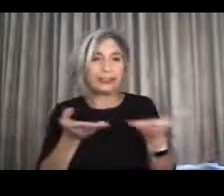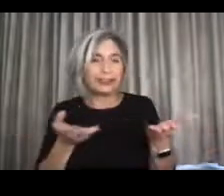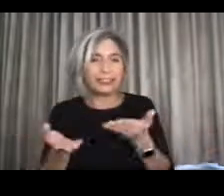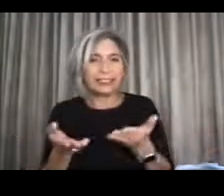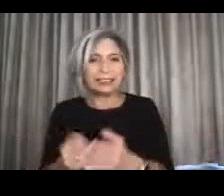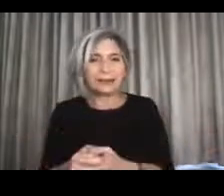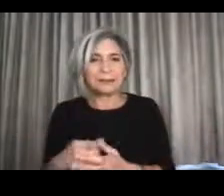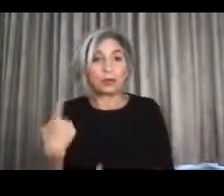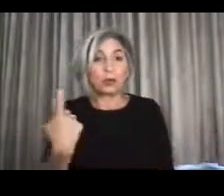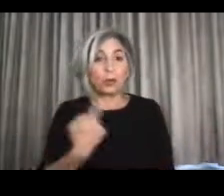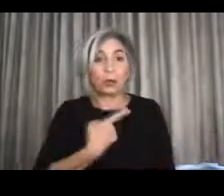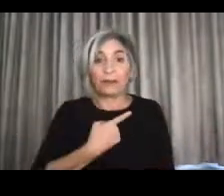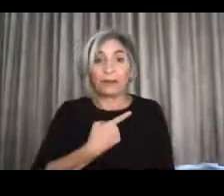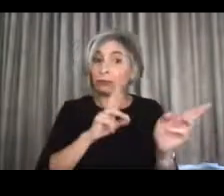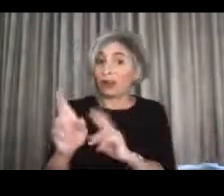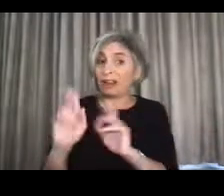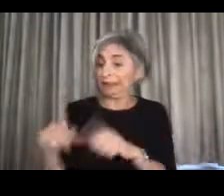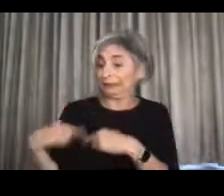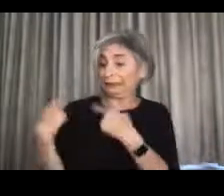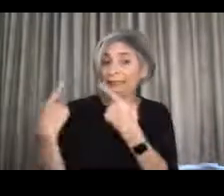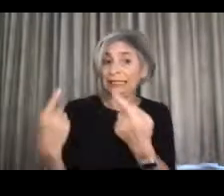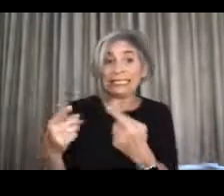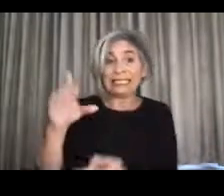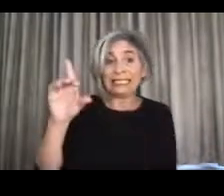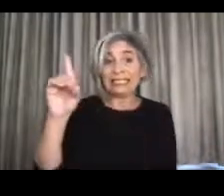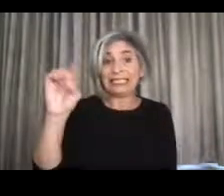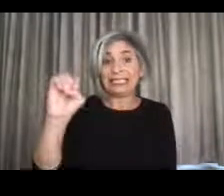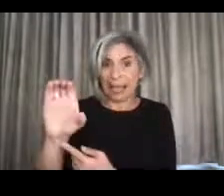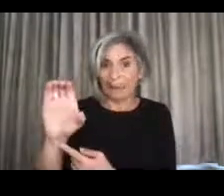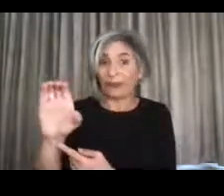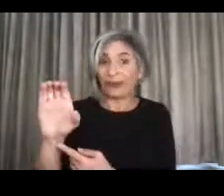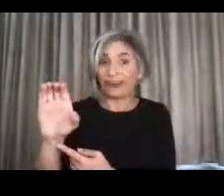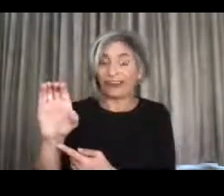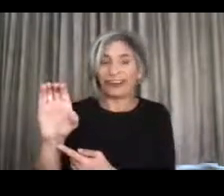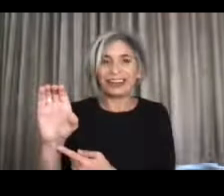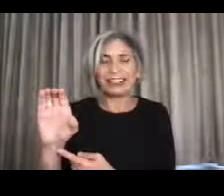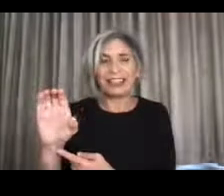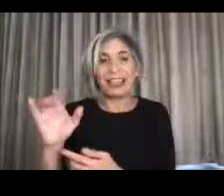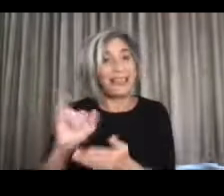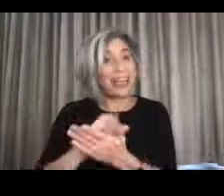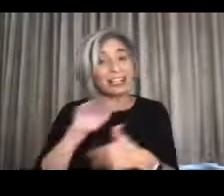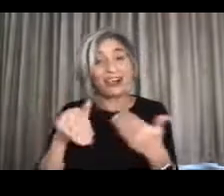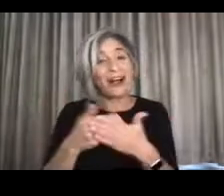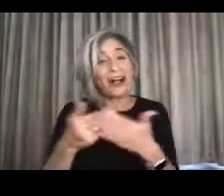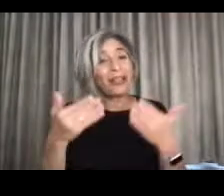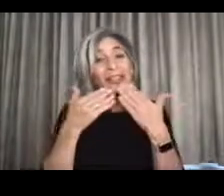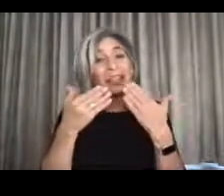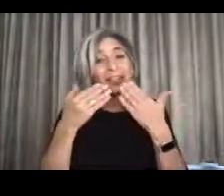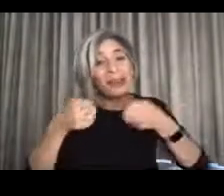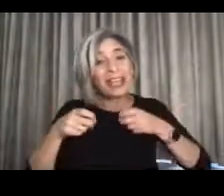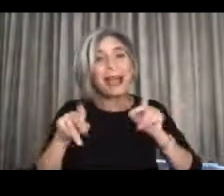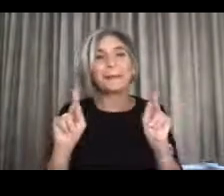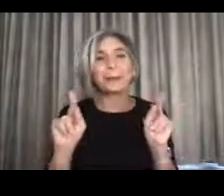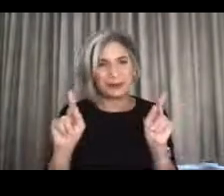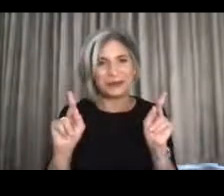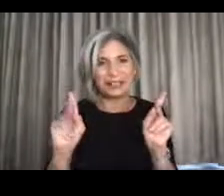were prepping back in December for the hurricane. It's an ongoing thing. So that's all I have. Thank you for the opportunity. I'm here to serve.